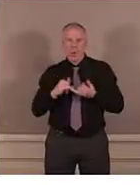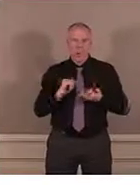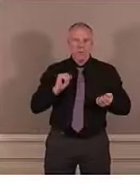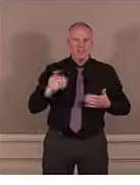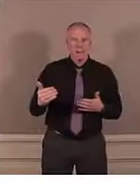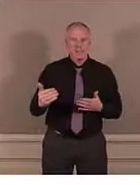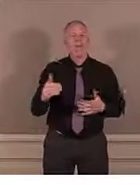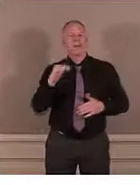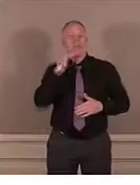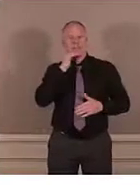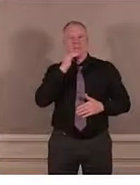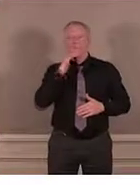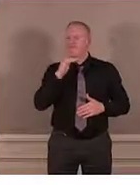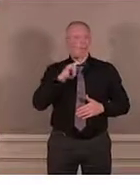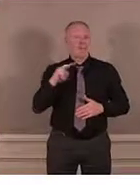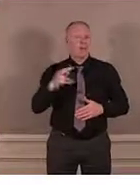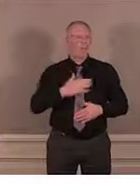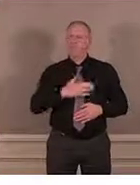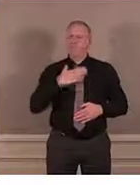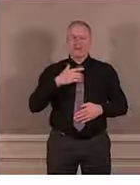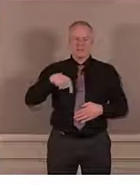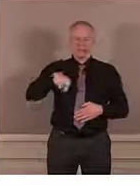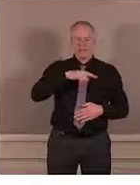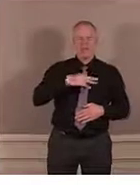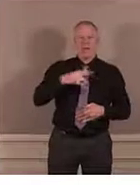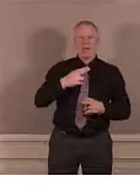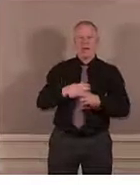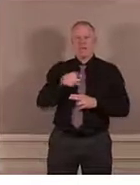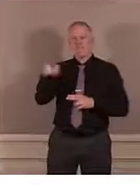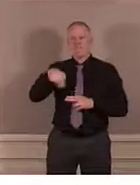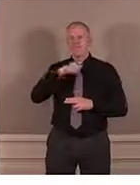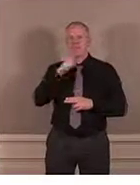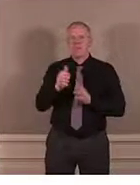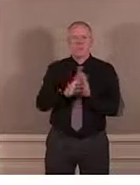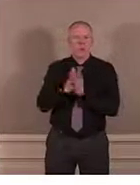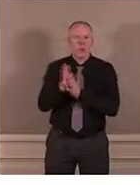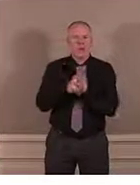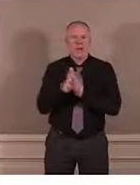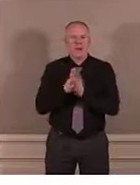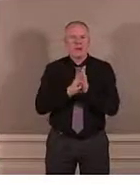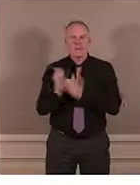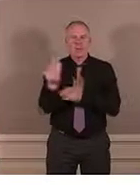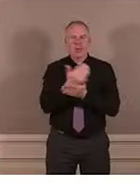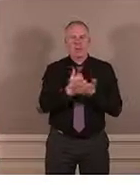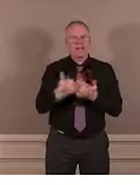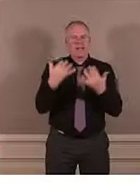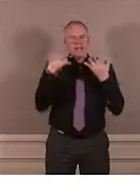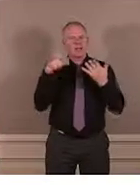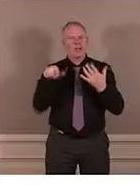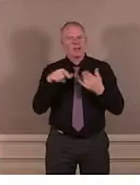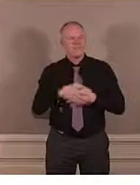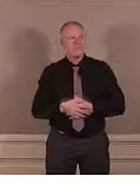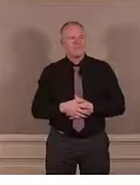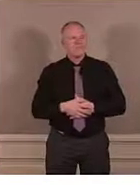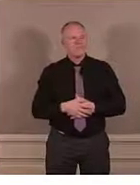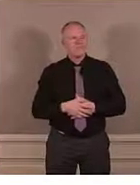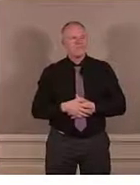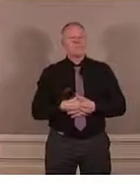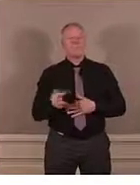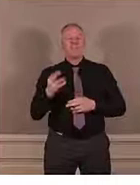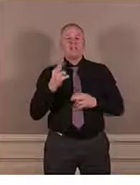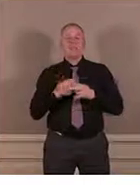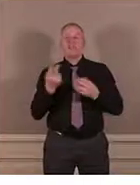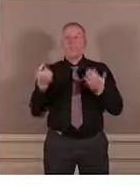it unsurprising, really, that people weren't motivated to collect data. So, as we discovered,